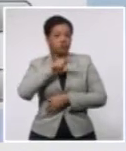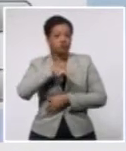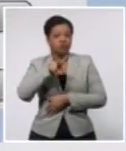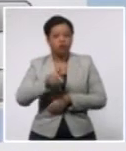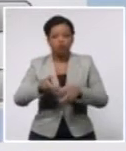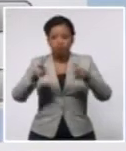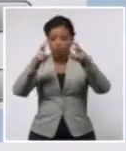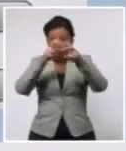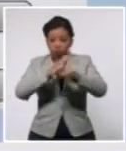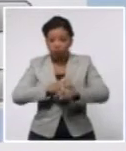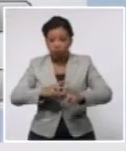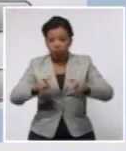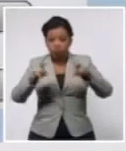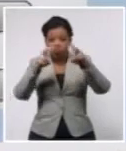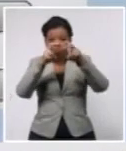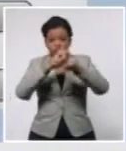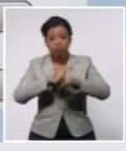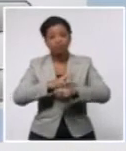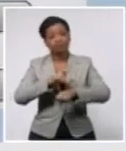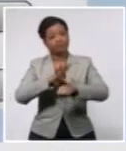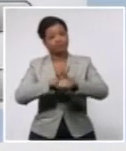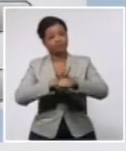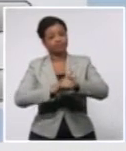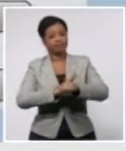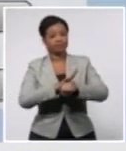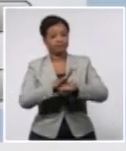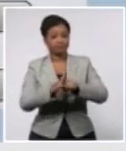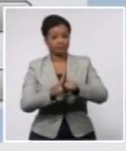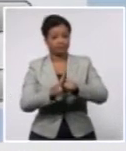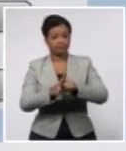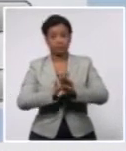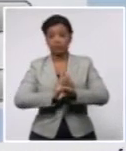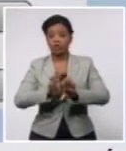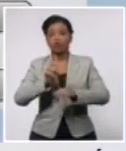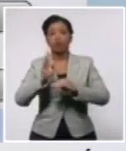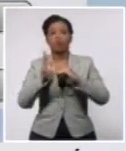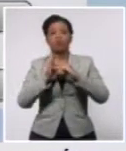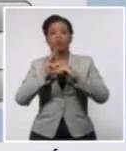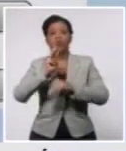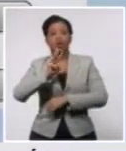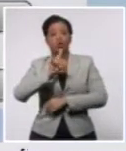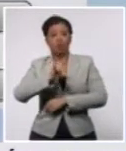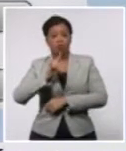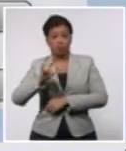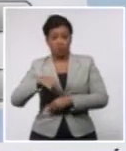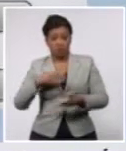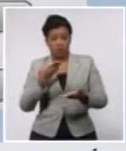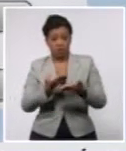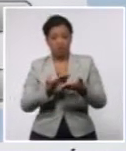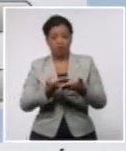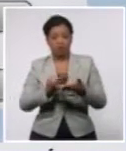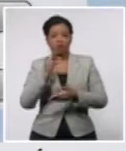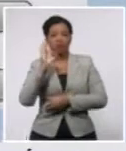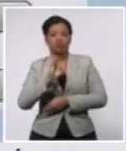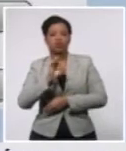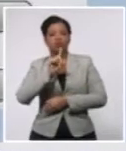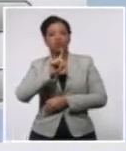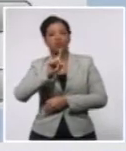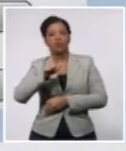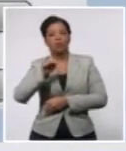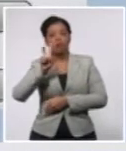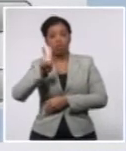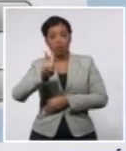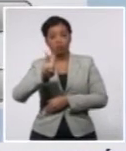192,443 samples studied by molecular biology for the diagnosis of this disease, and of them,